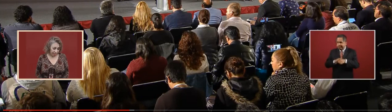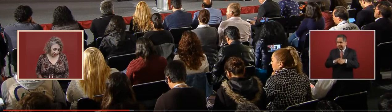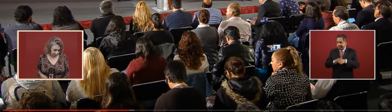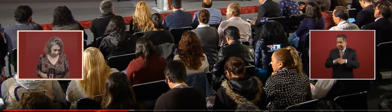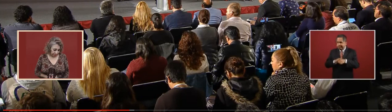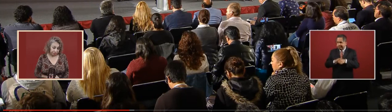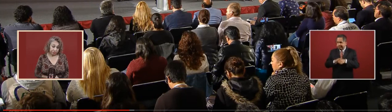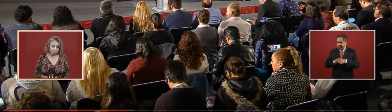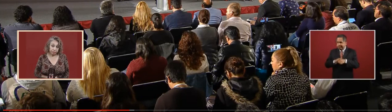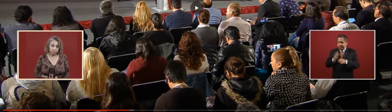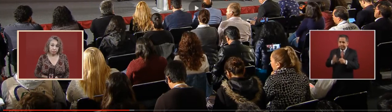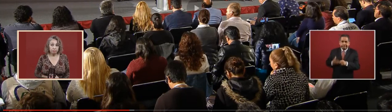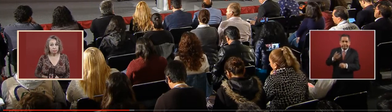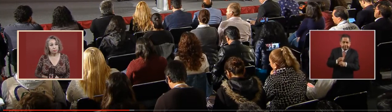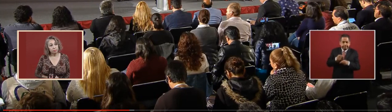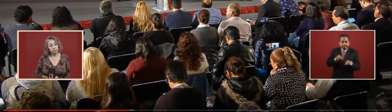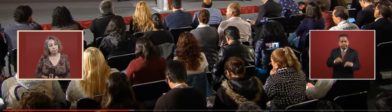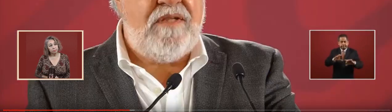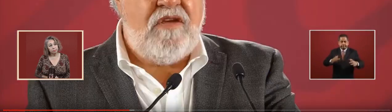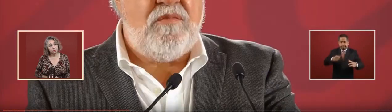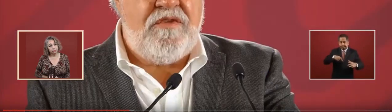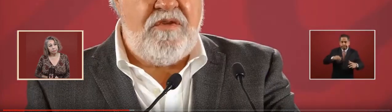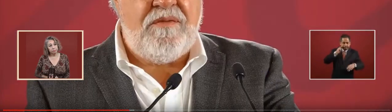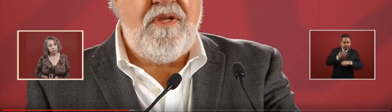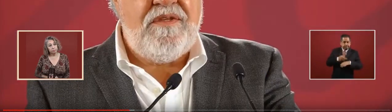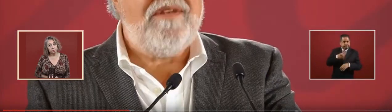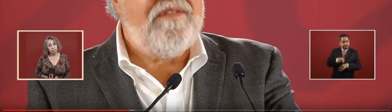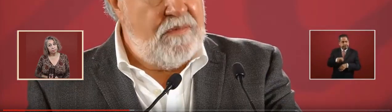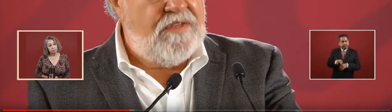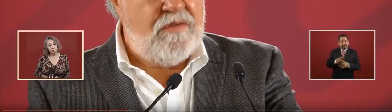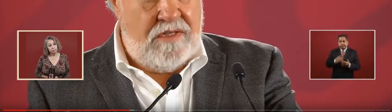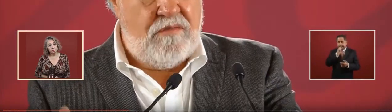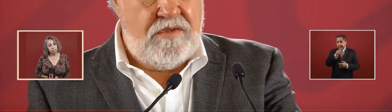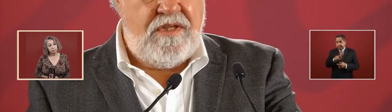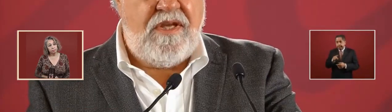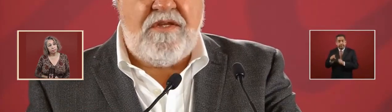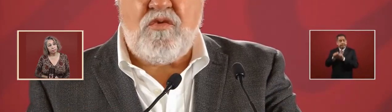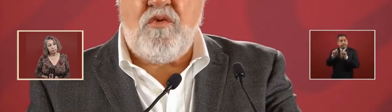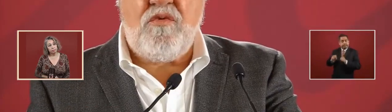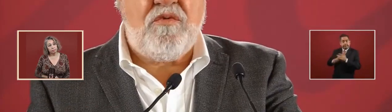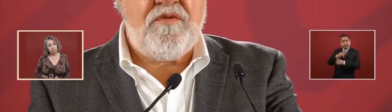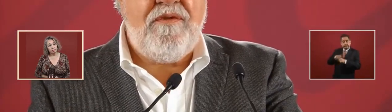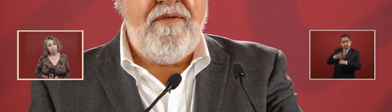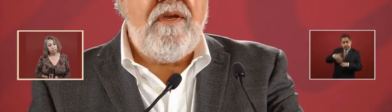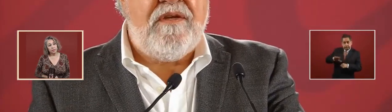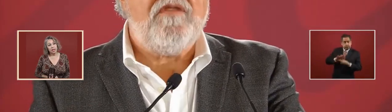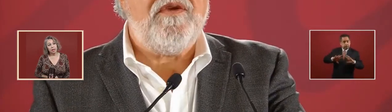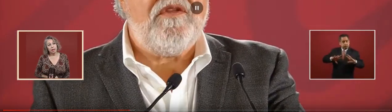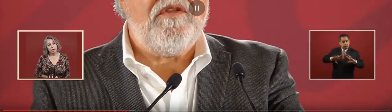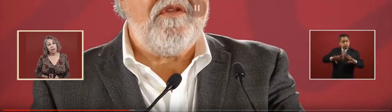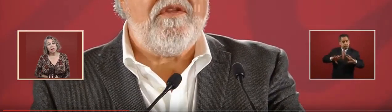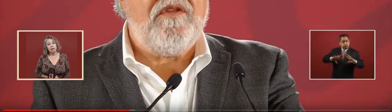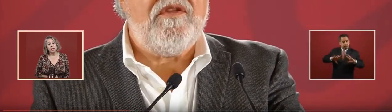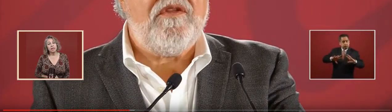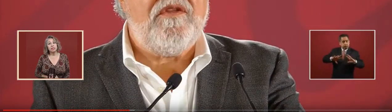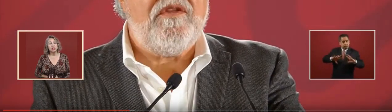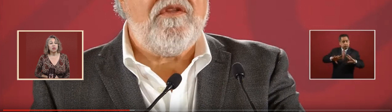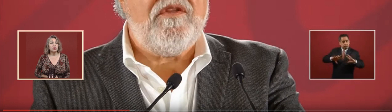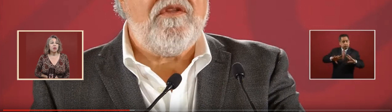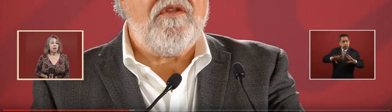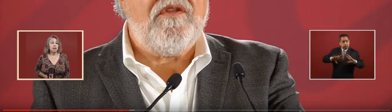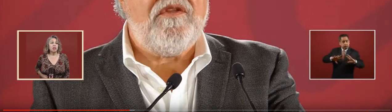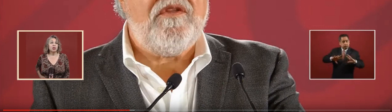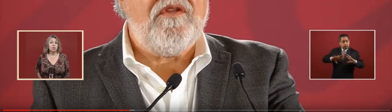to get. A las tareas de la comisión y al Sistema Nacional de Búsqueda en su conjunto. Respecto. And